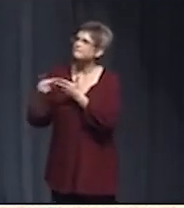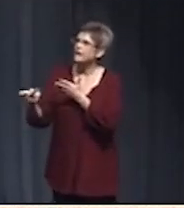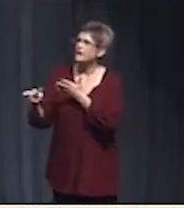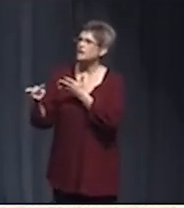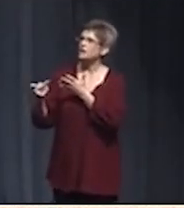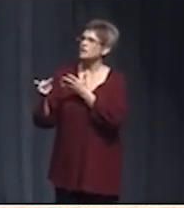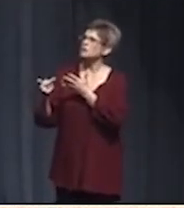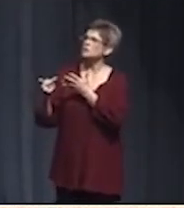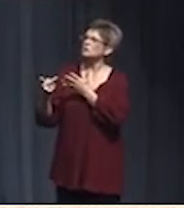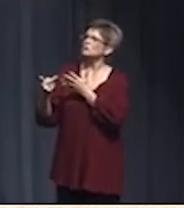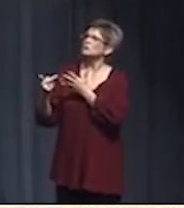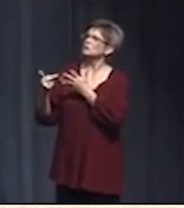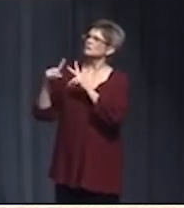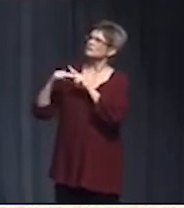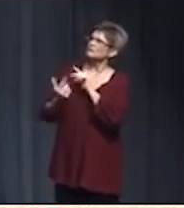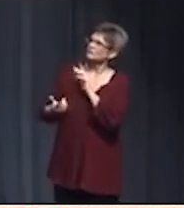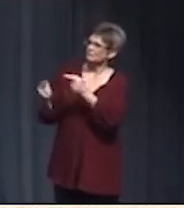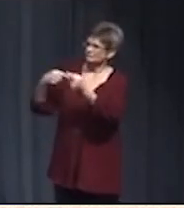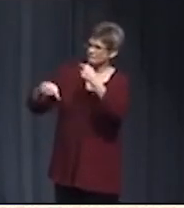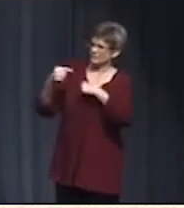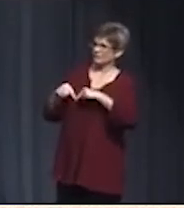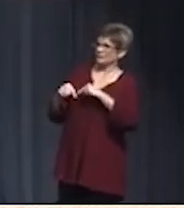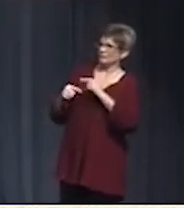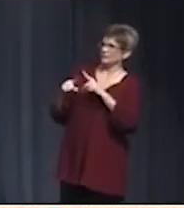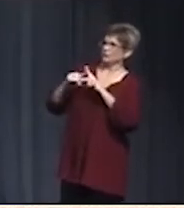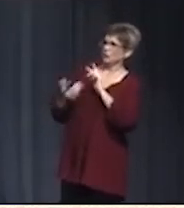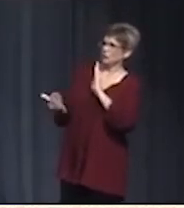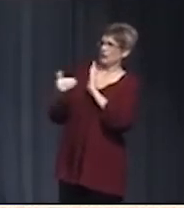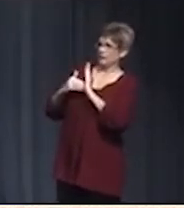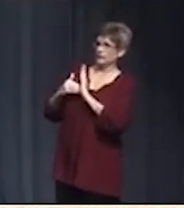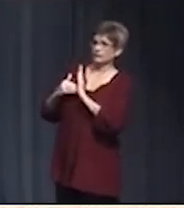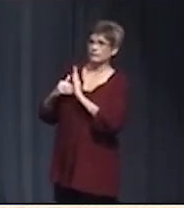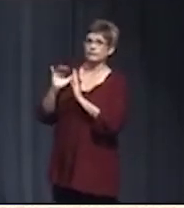ball up and run with it. That's a good thing.